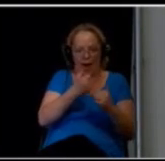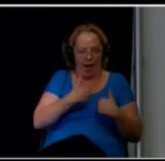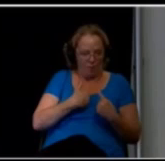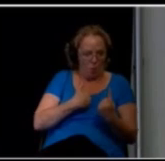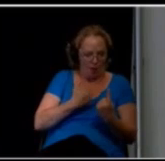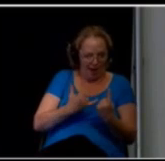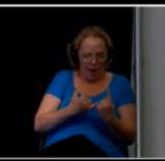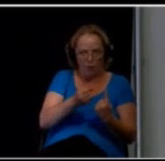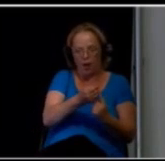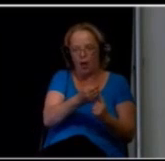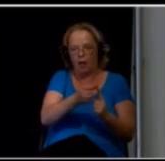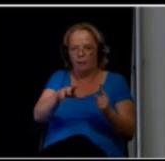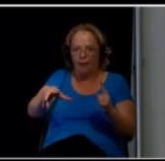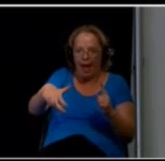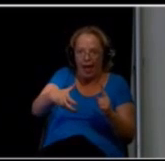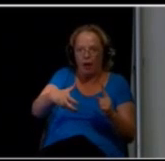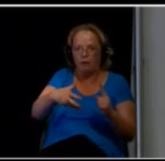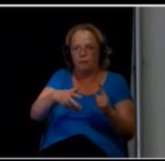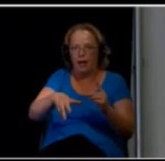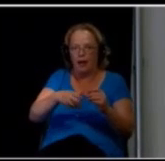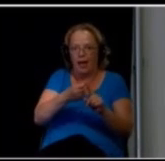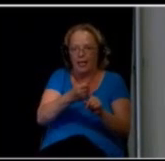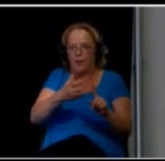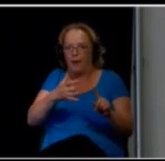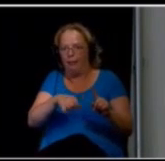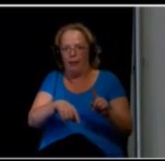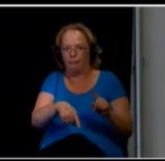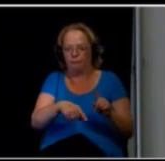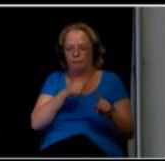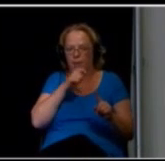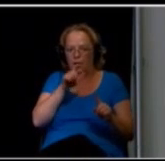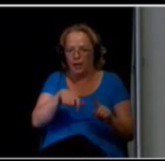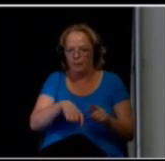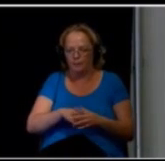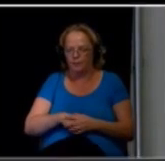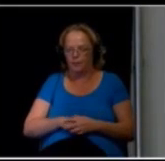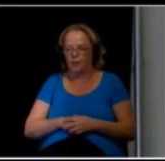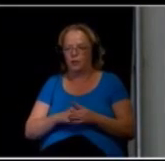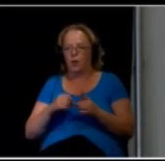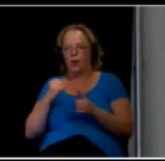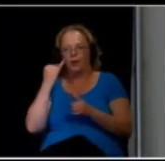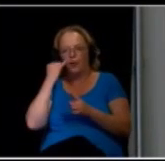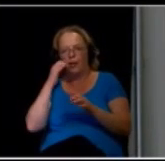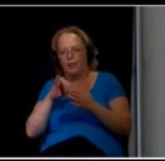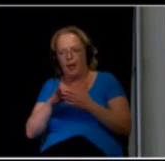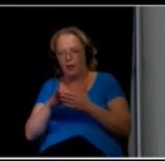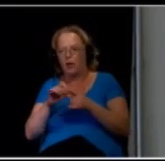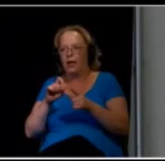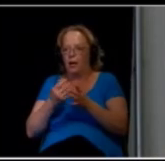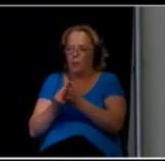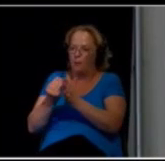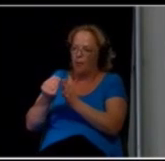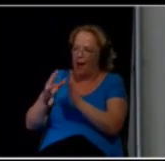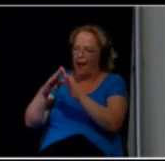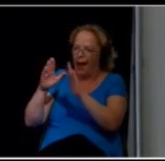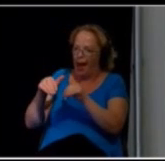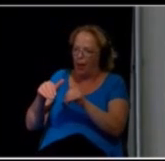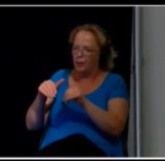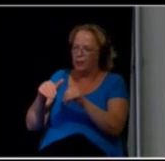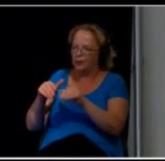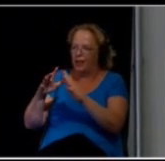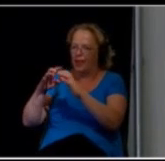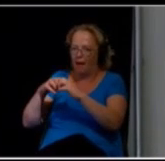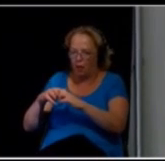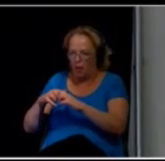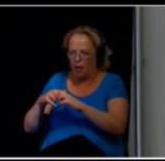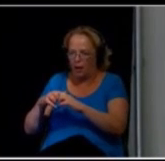Because in most neighborhoods, in order for them to do that, they would have to buy someone's house and level it and put in a new